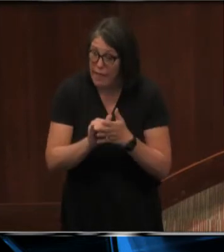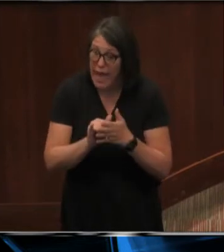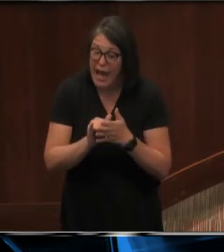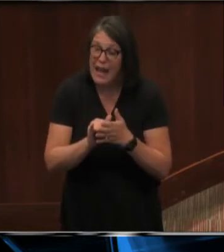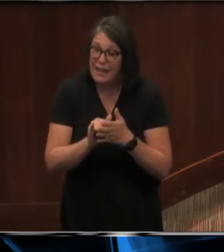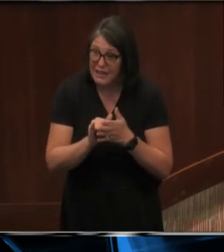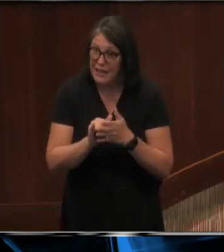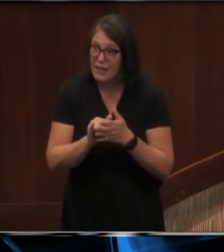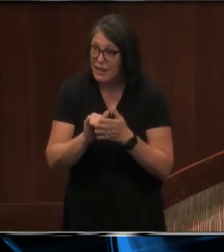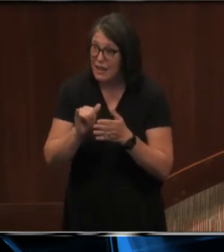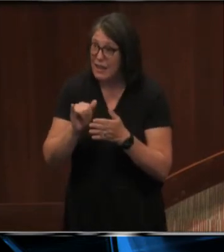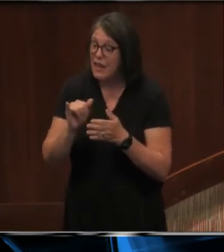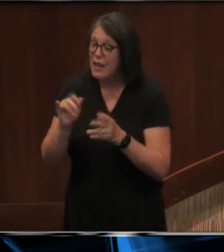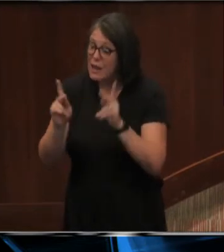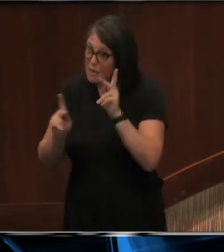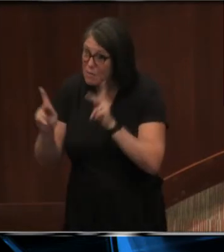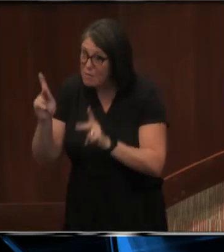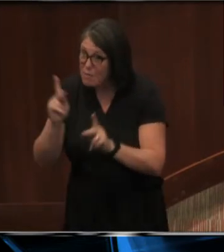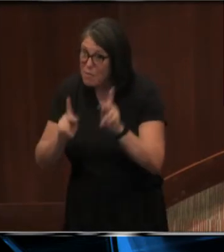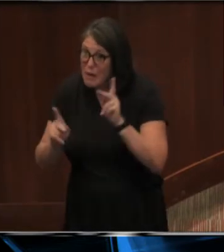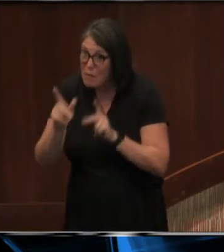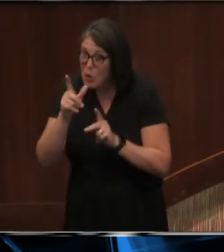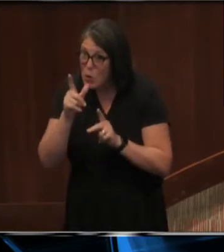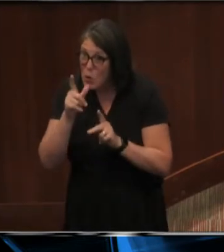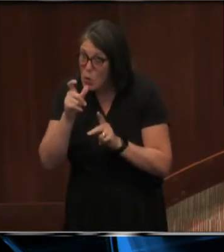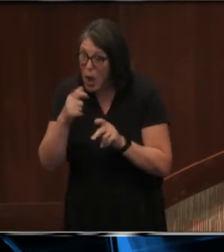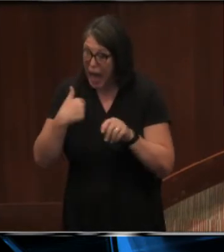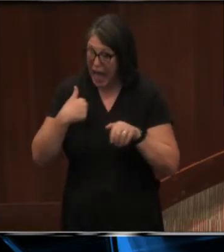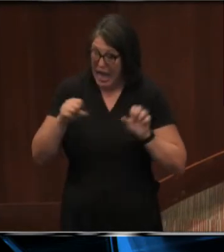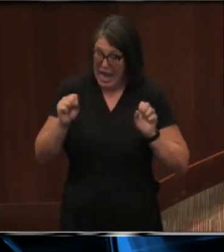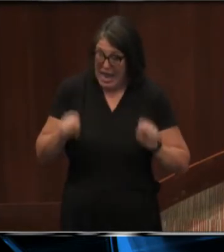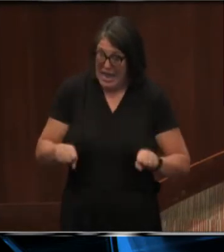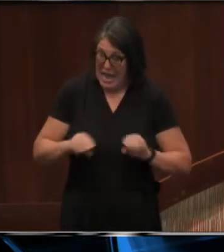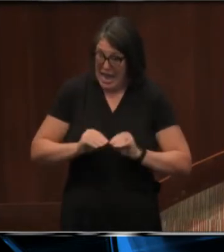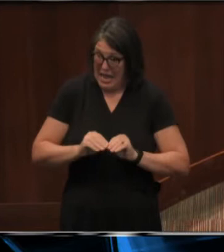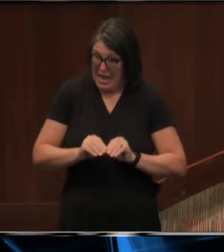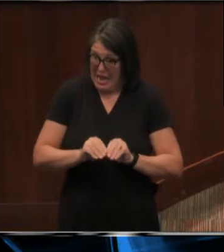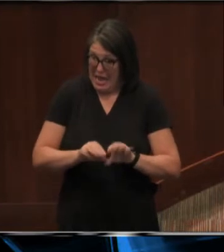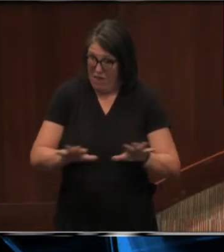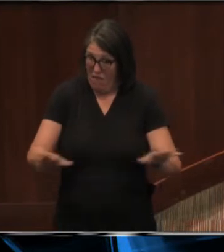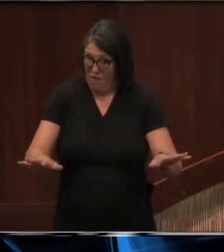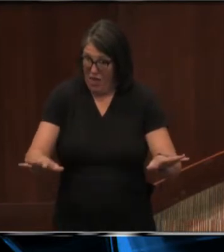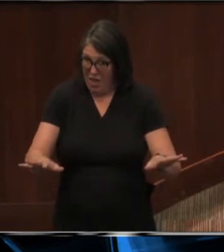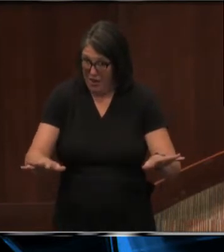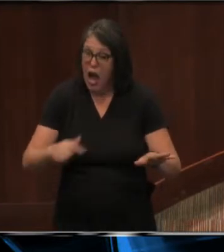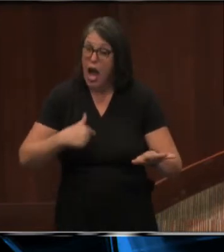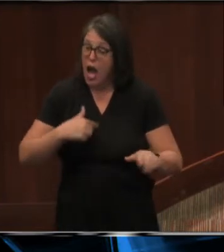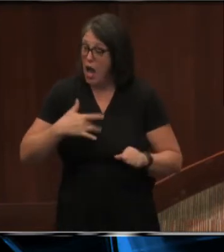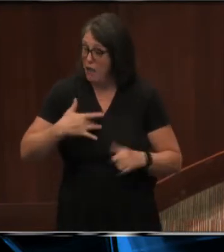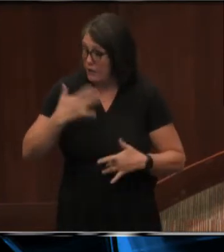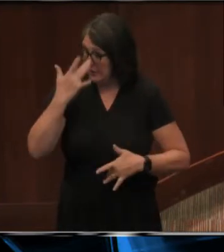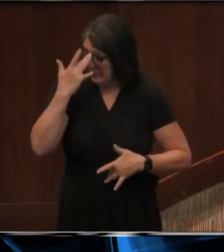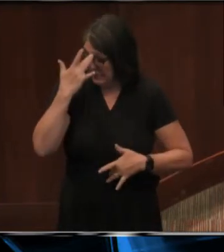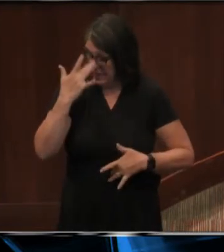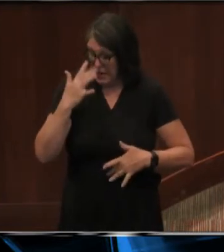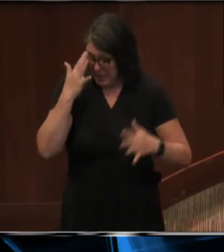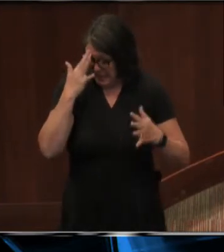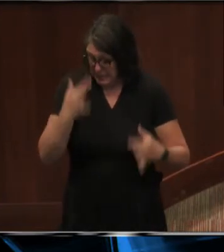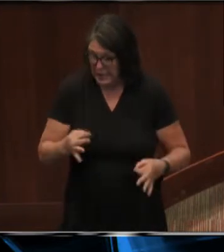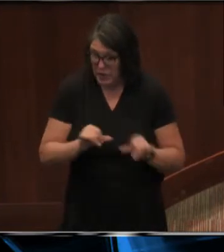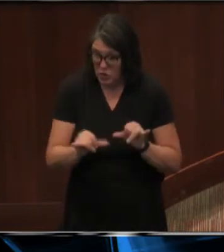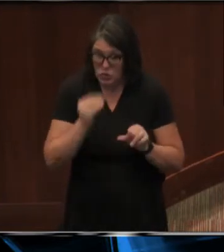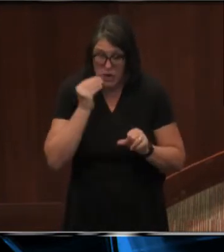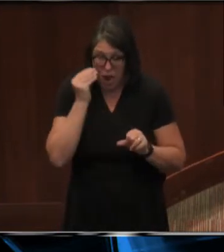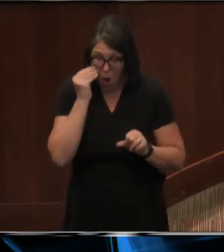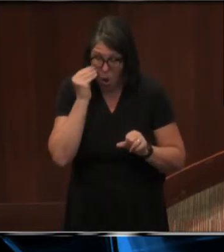the number of people that I can potentially, in fact, if I feel sick and I decide to stay home, I'm not going to spread it